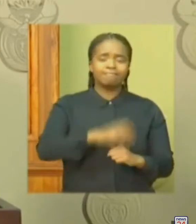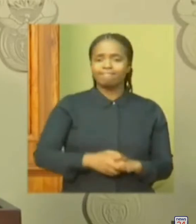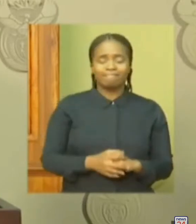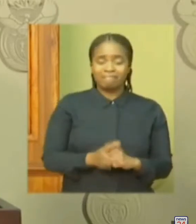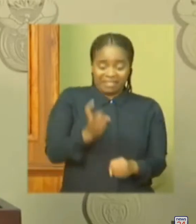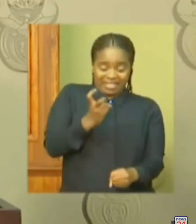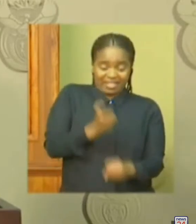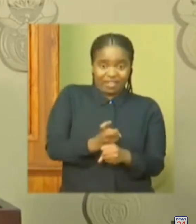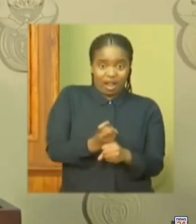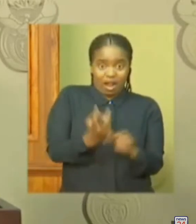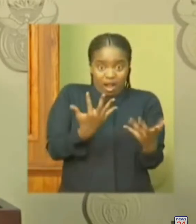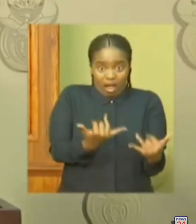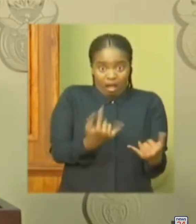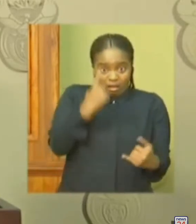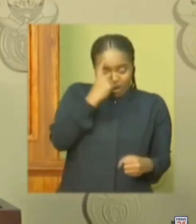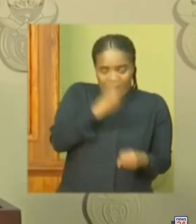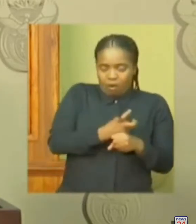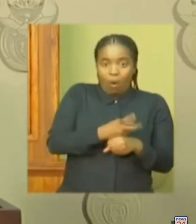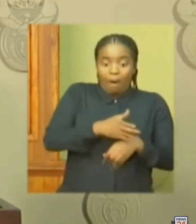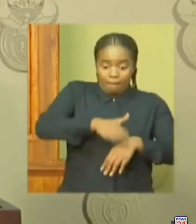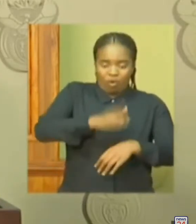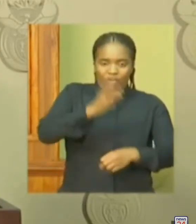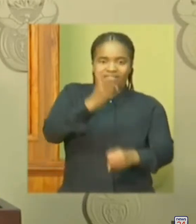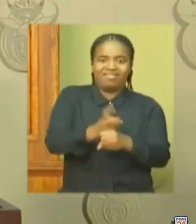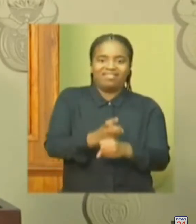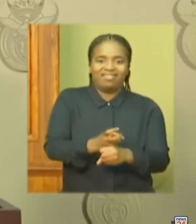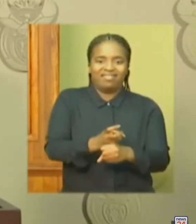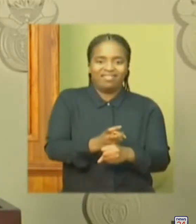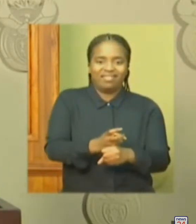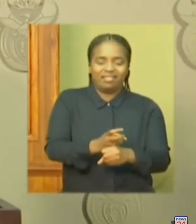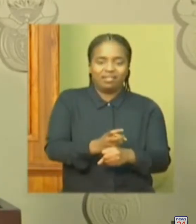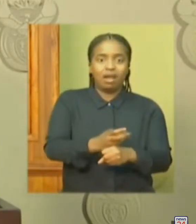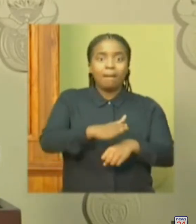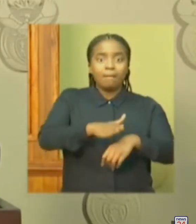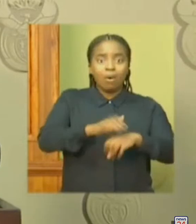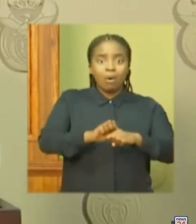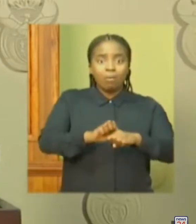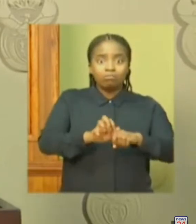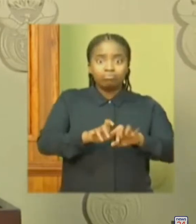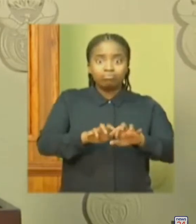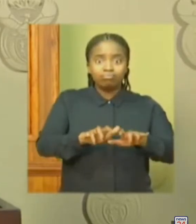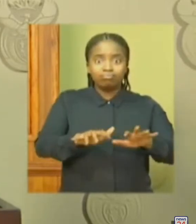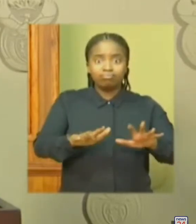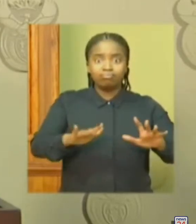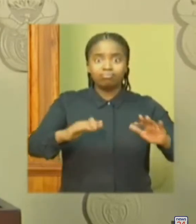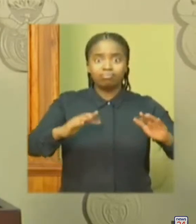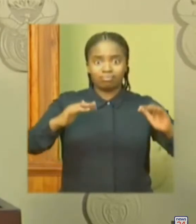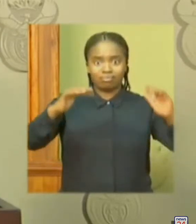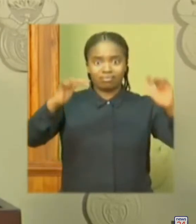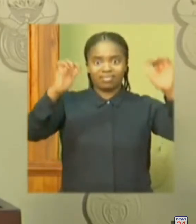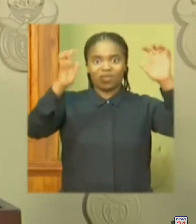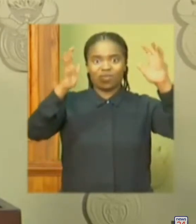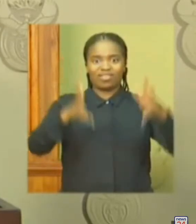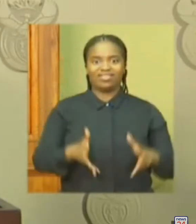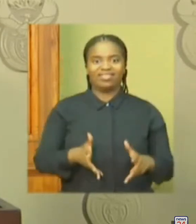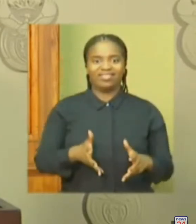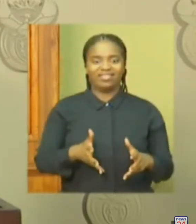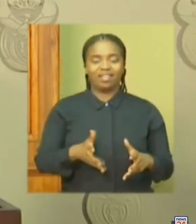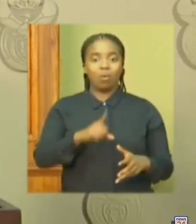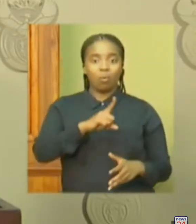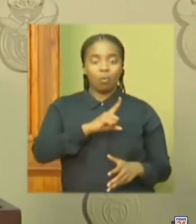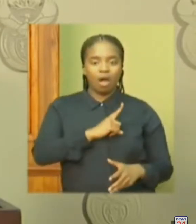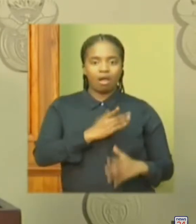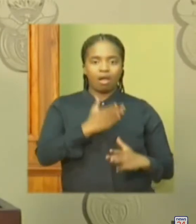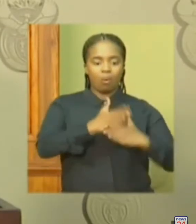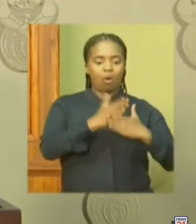than the present one. The risk of infection outbreaks will increase as more people return